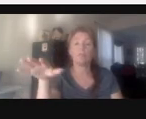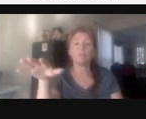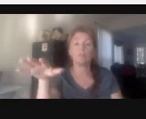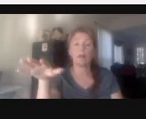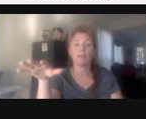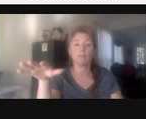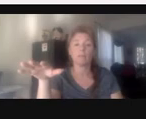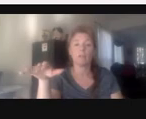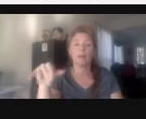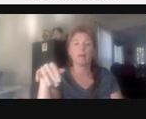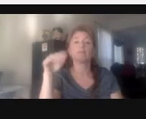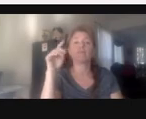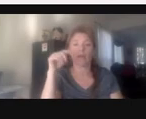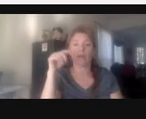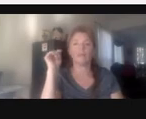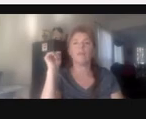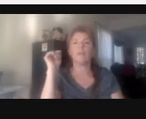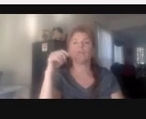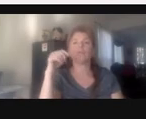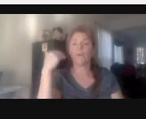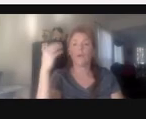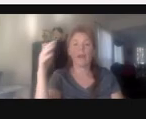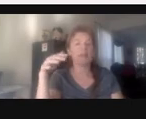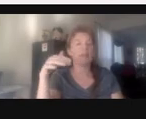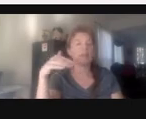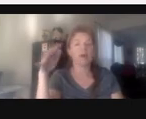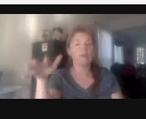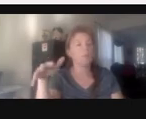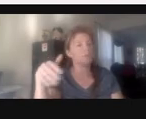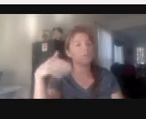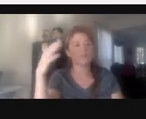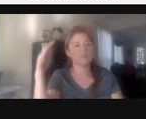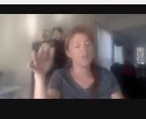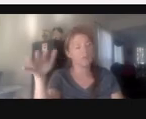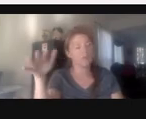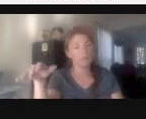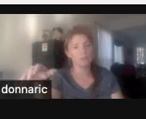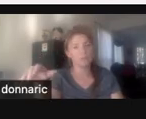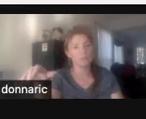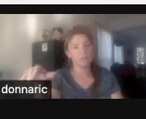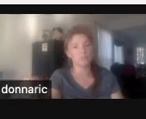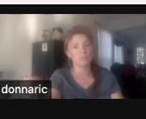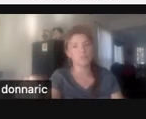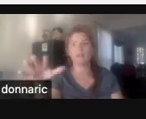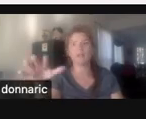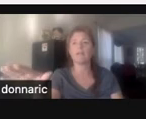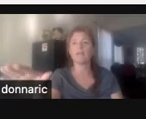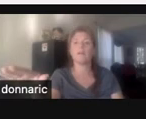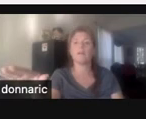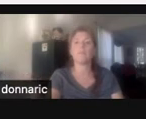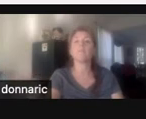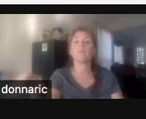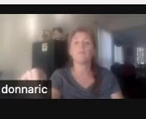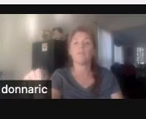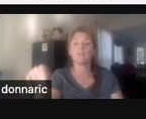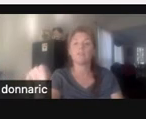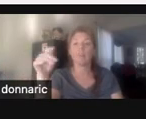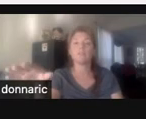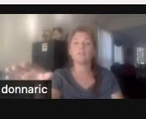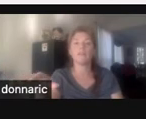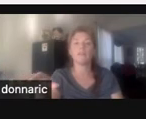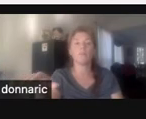stop you? We'll monitor the chat box. Okay. So go ahead, and it's ongoing. Just if you have a question as Chris is talking, please put it